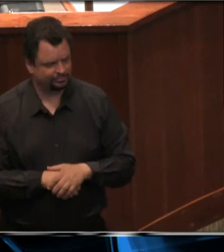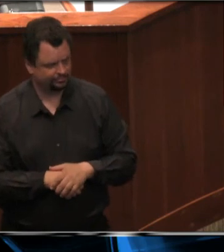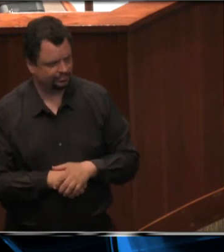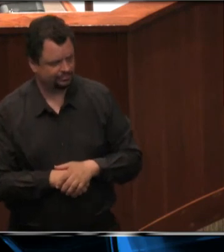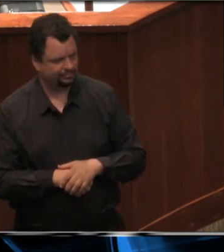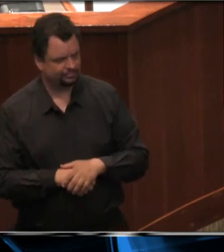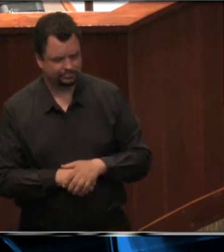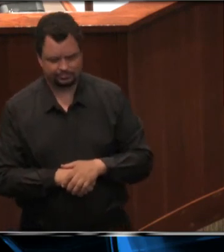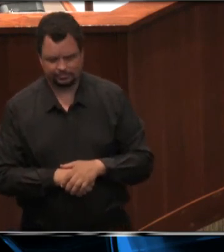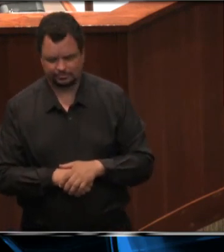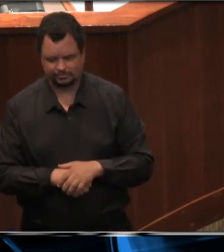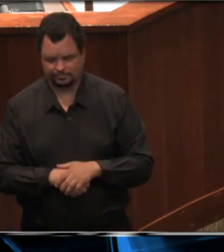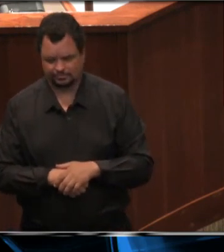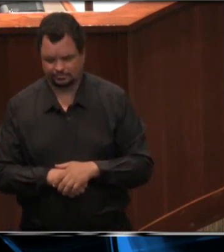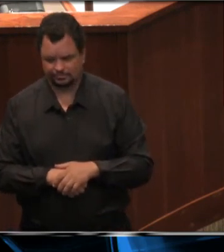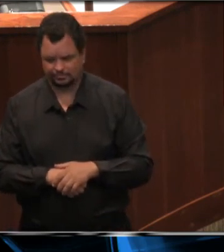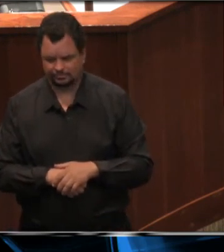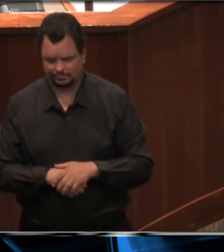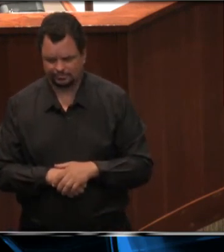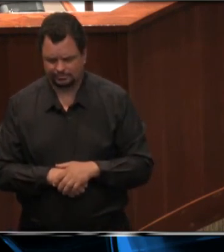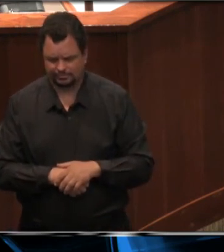Thank you.